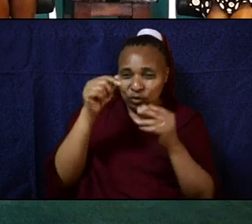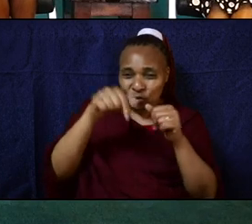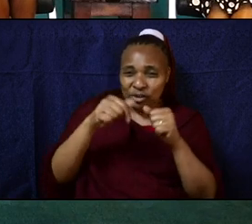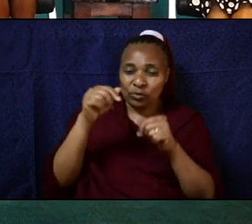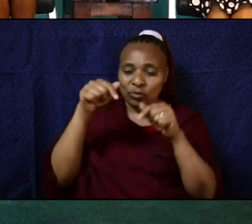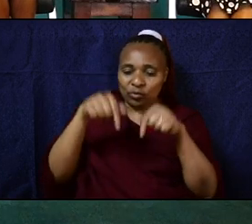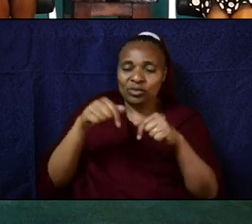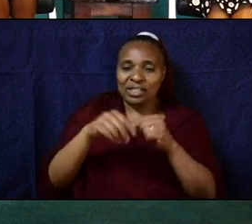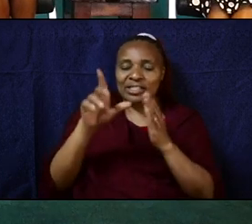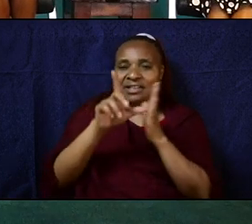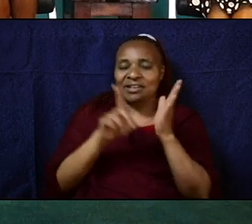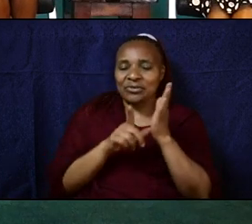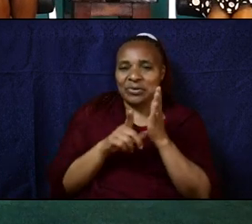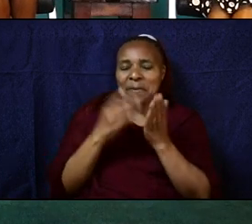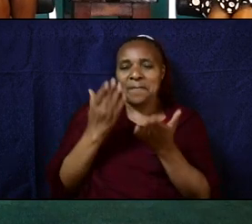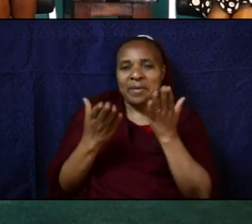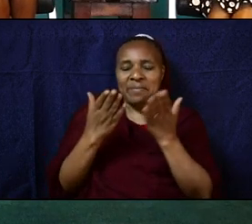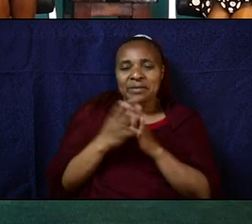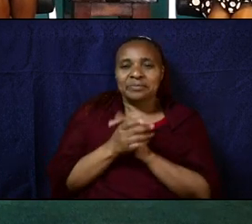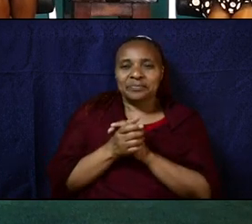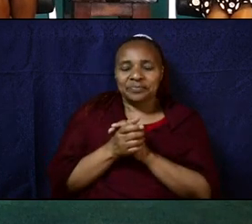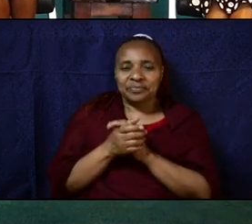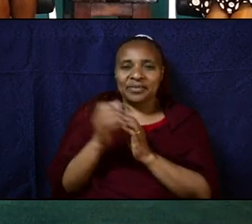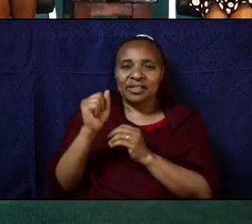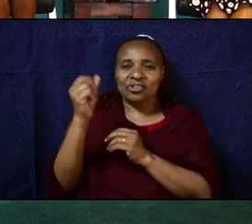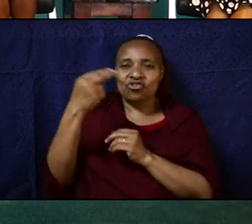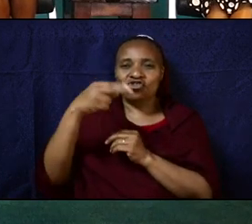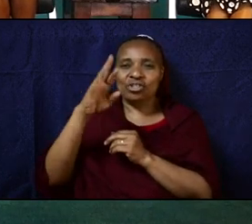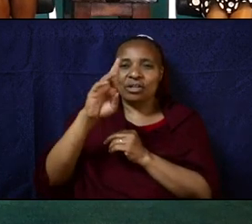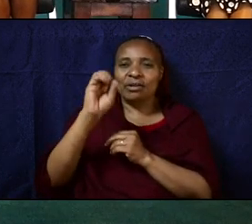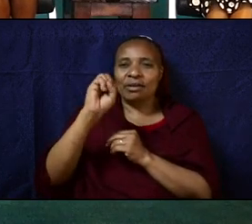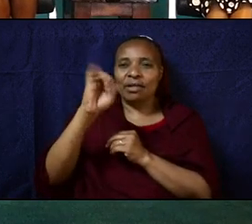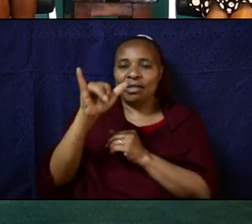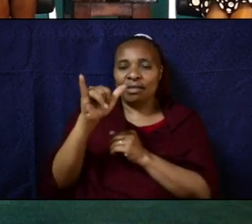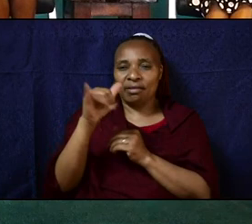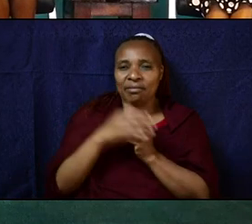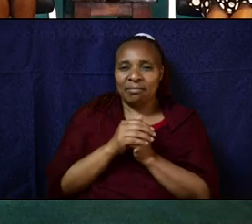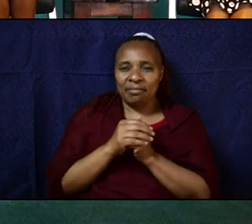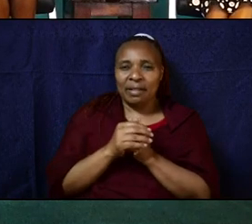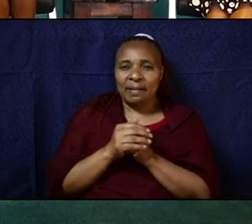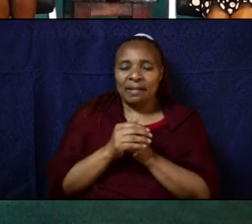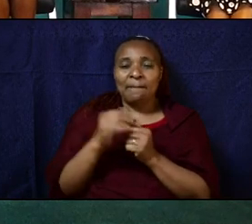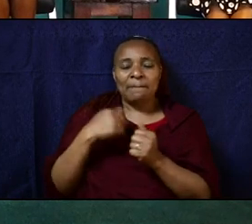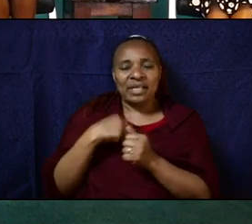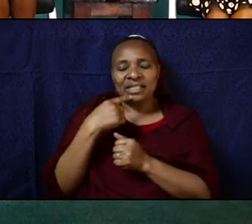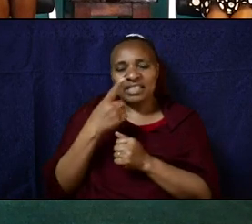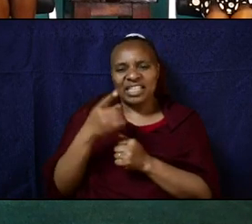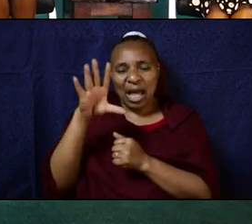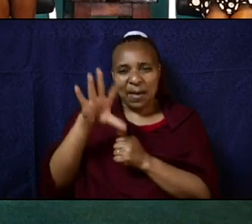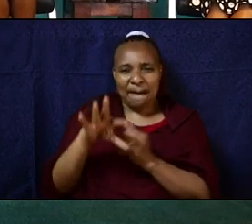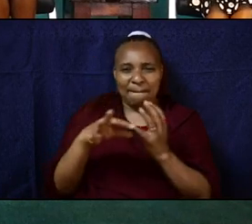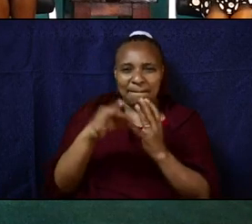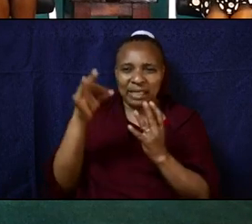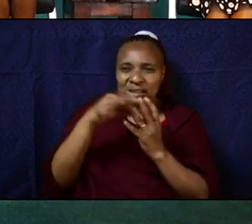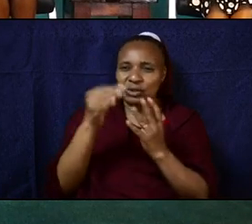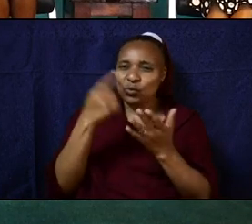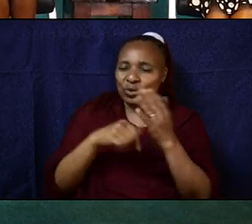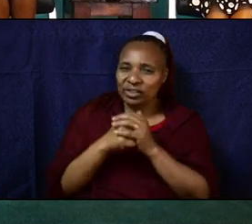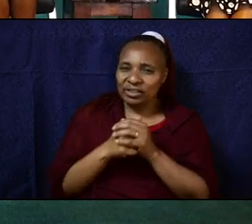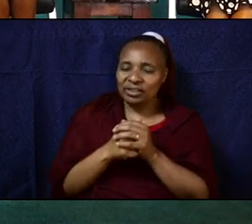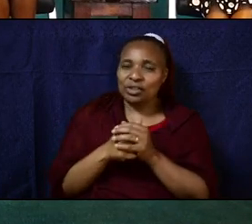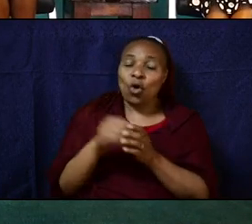lesson? Maybe Ashley would go first. I can say I've picked up on, first